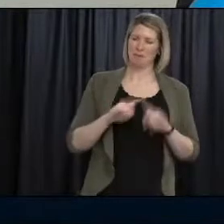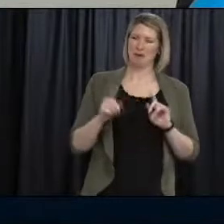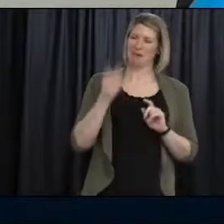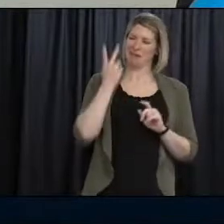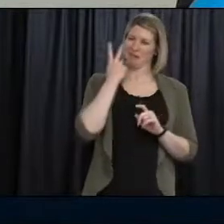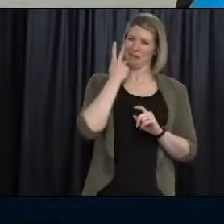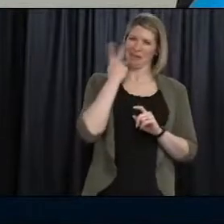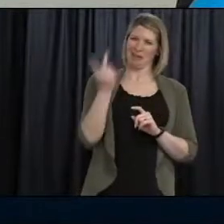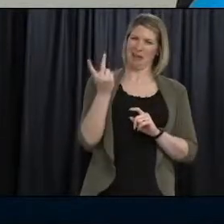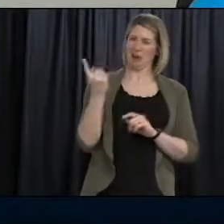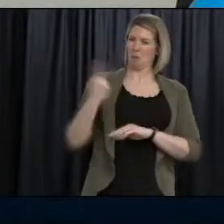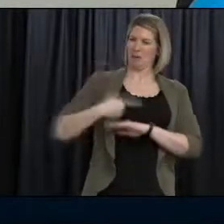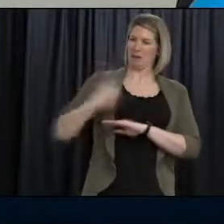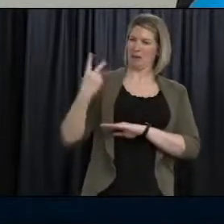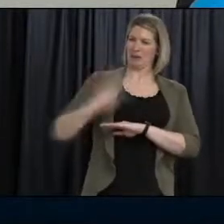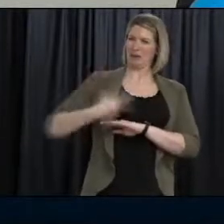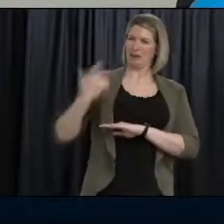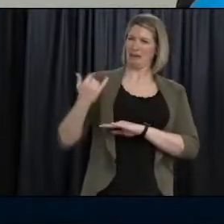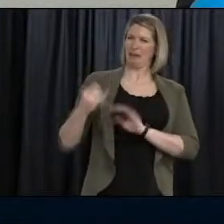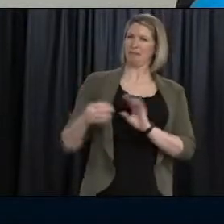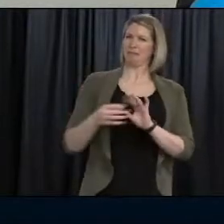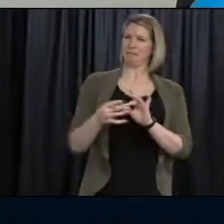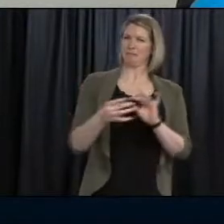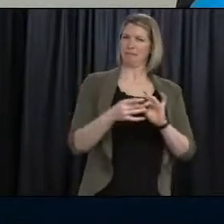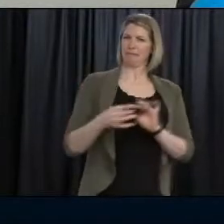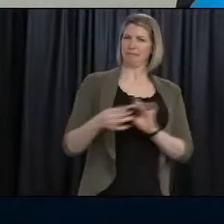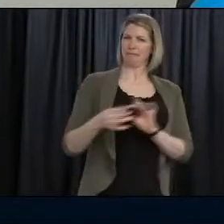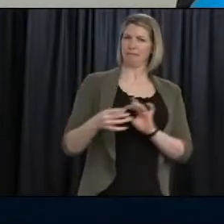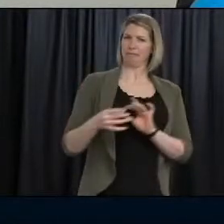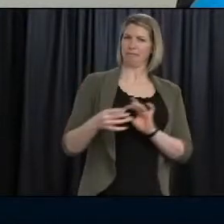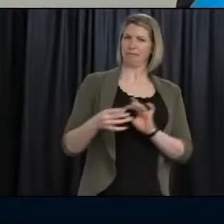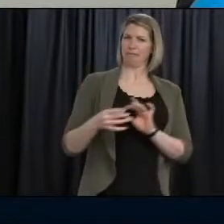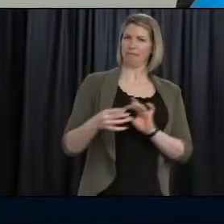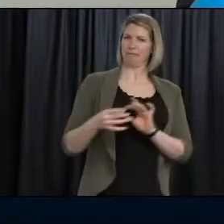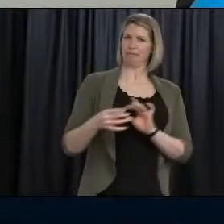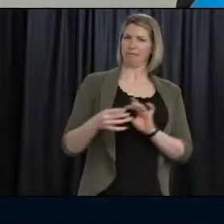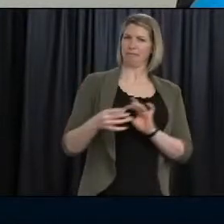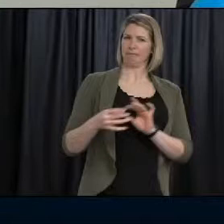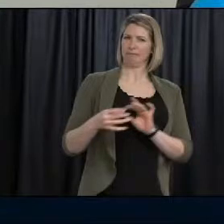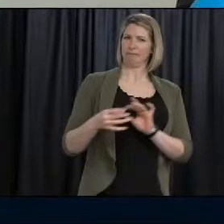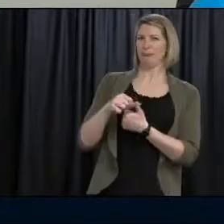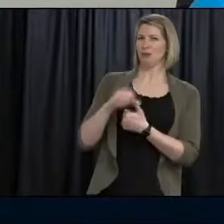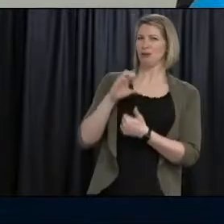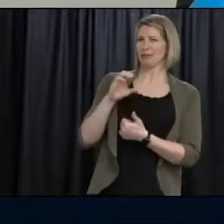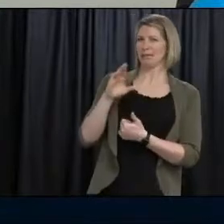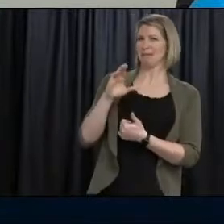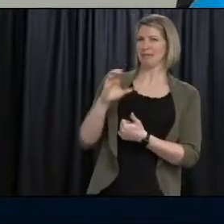this. Last week, Mark Quinn of CBC asked you